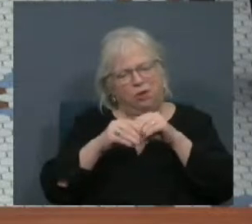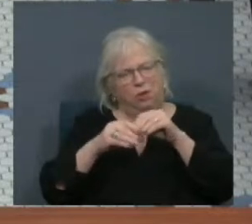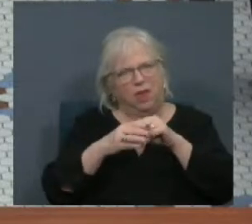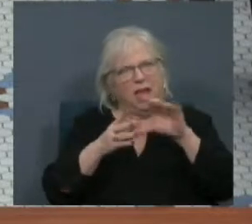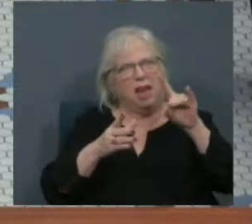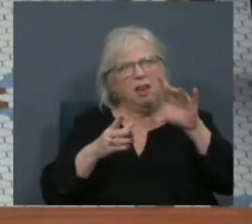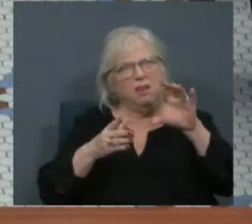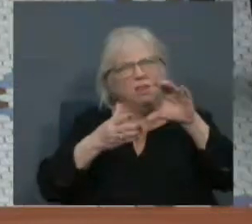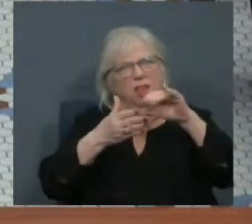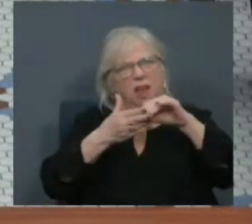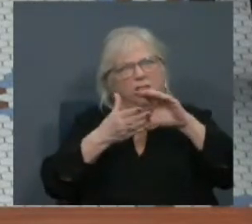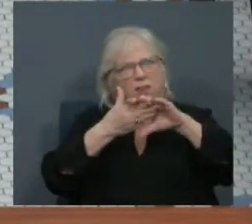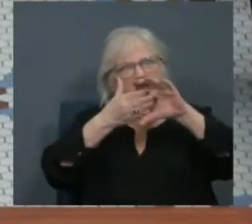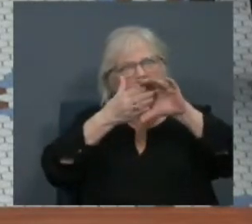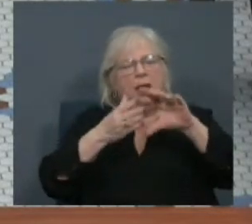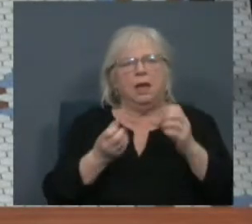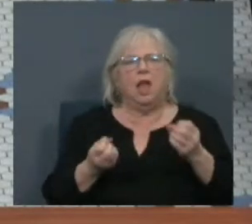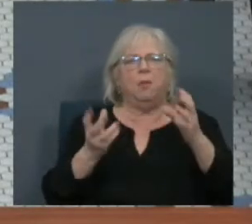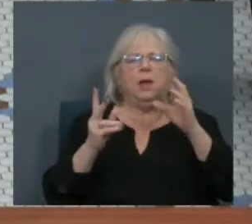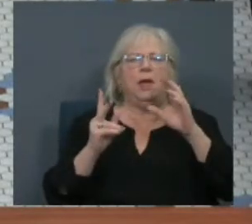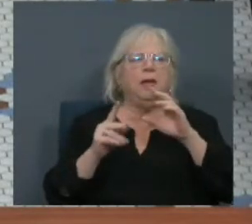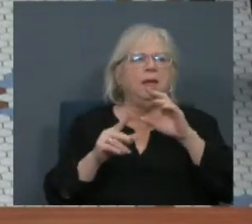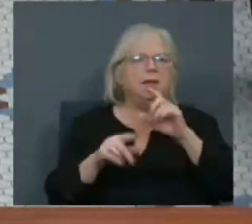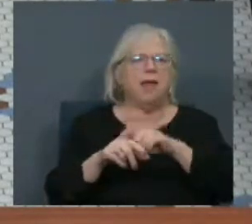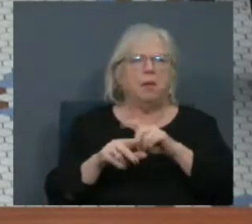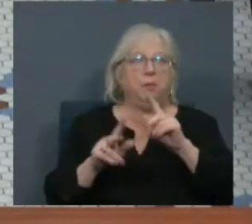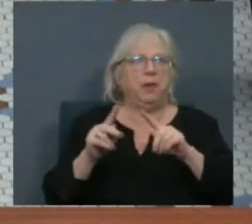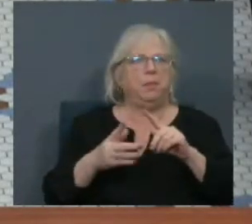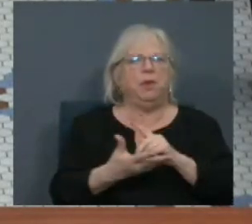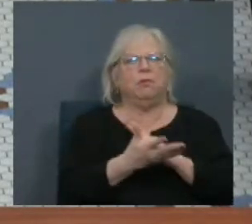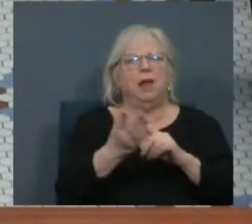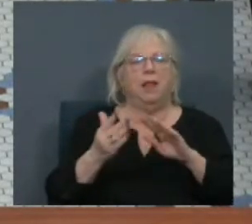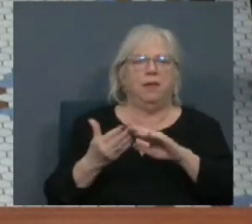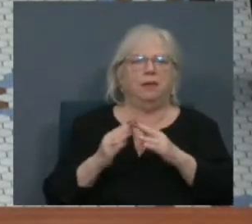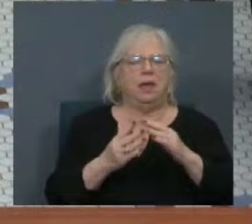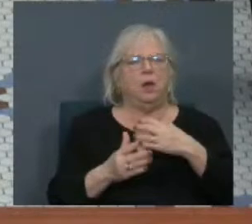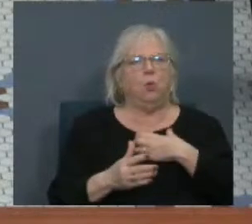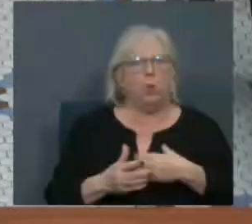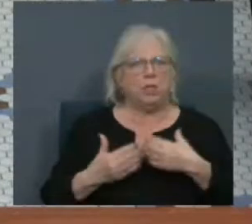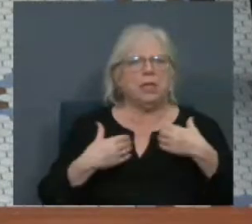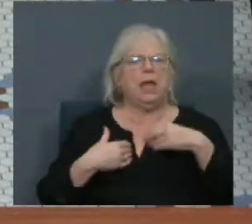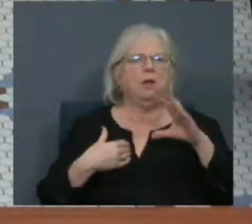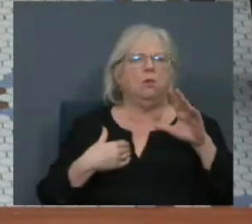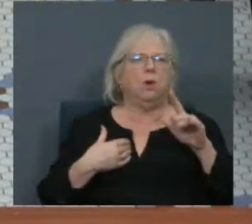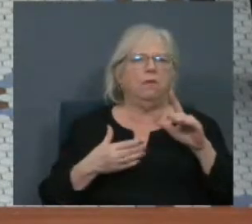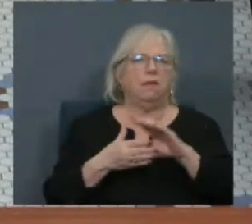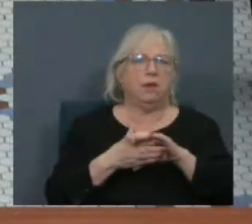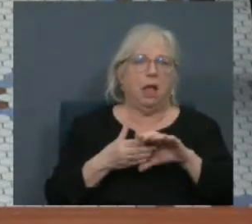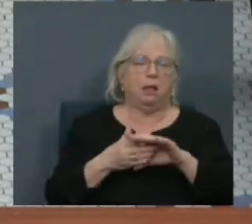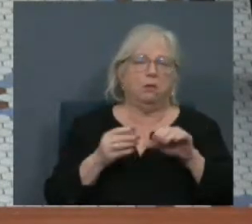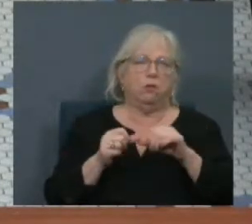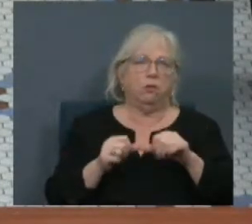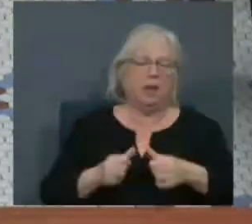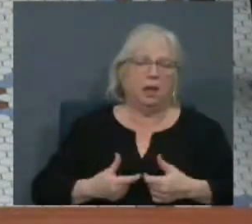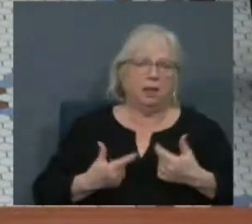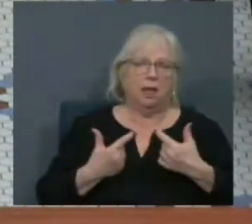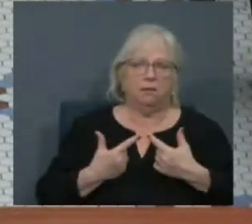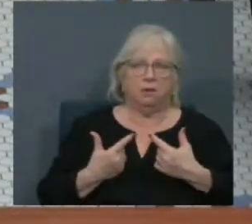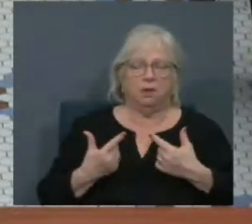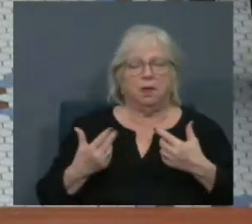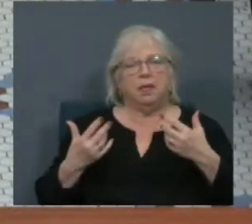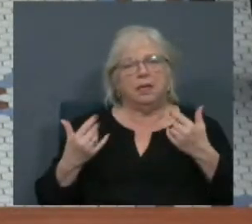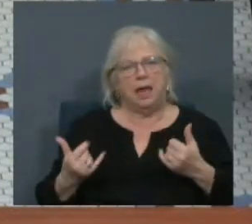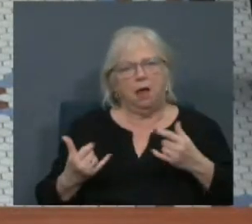citizens of this city wish that they had those $25 to stay alive. Now, if you grew up not having